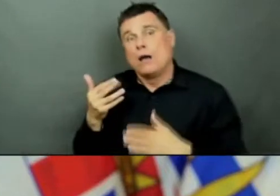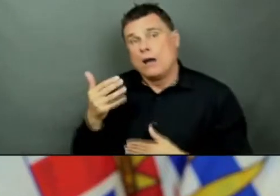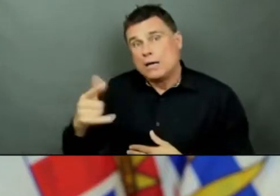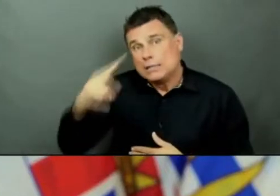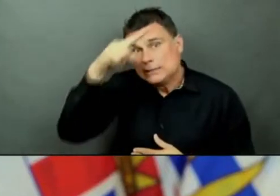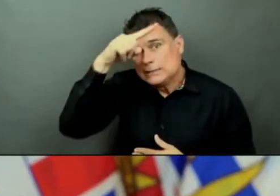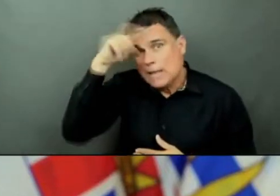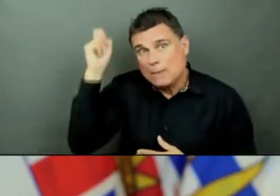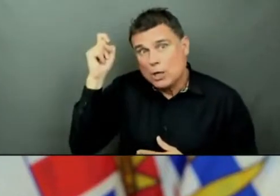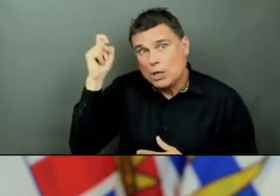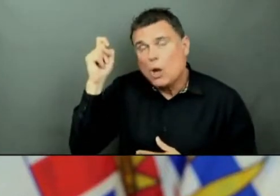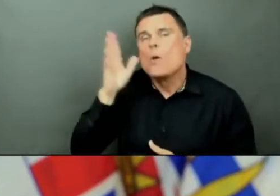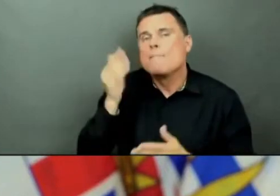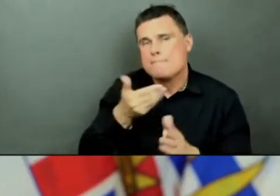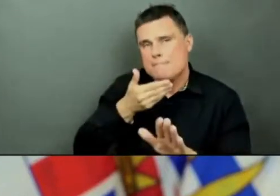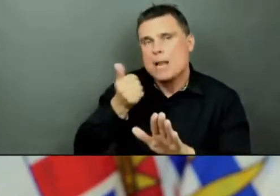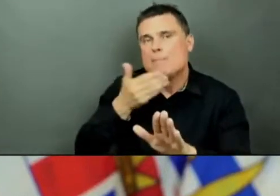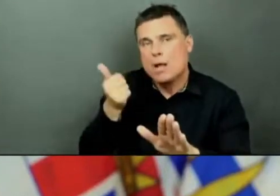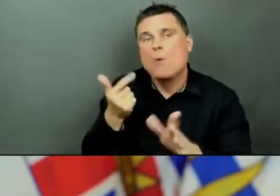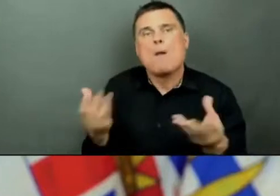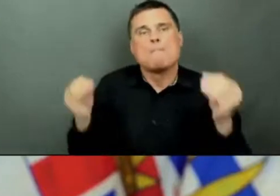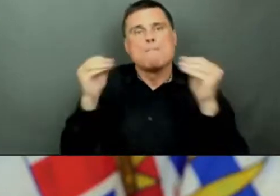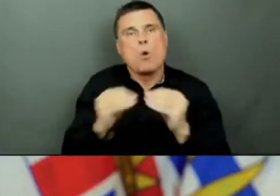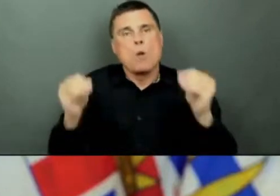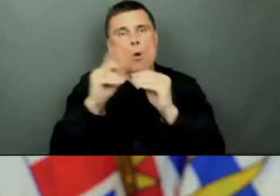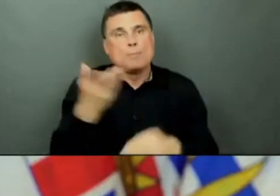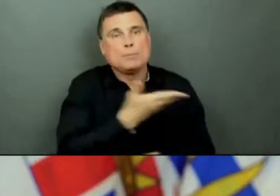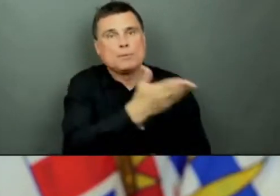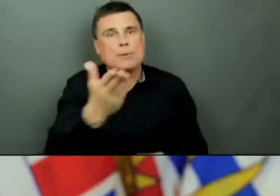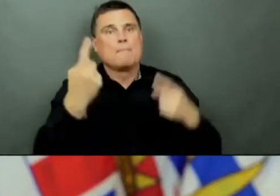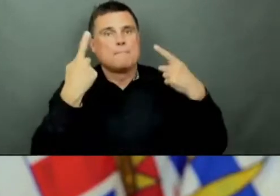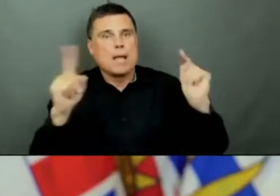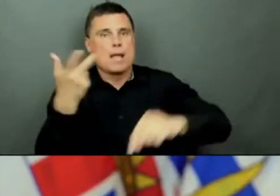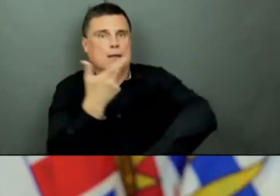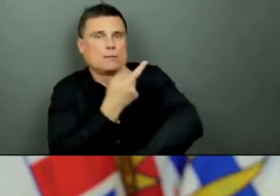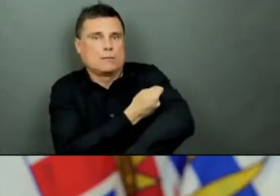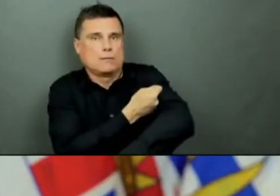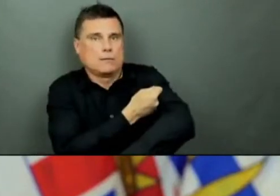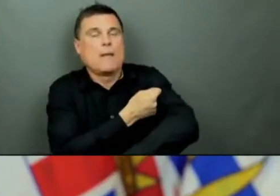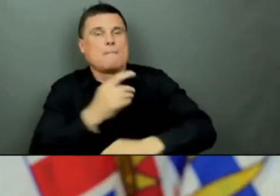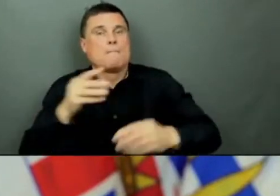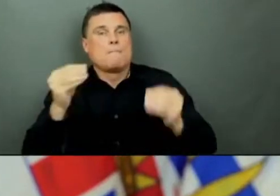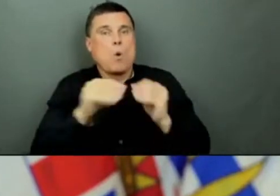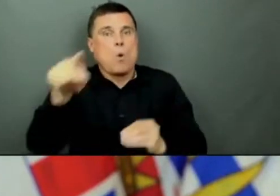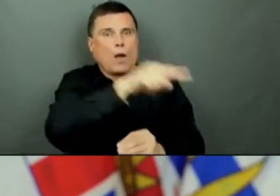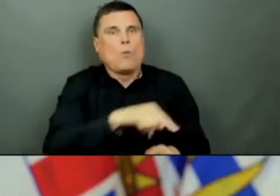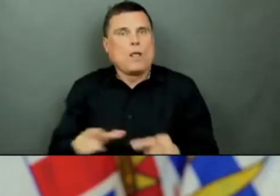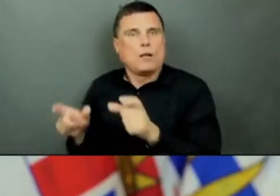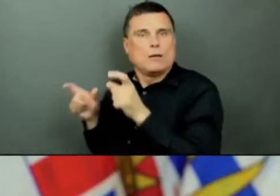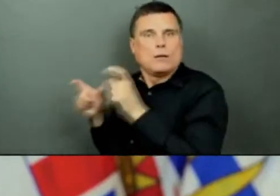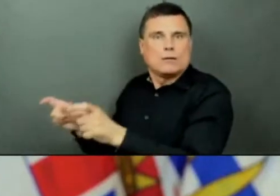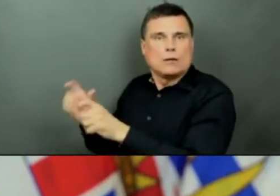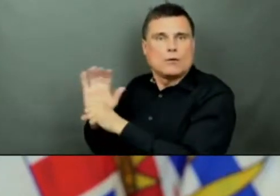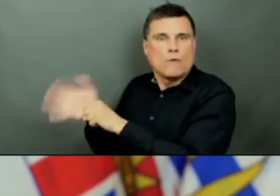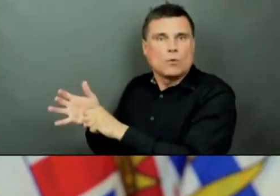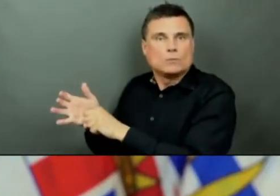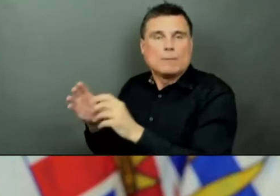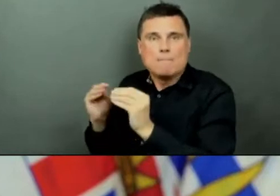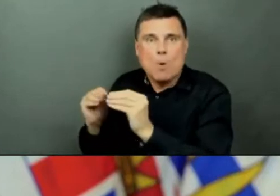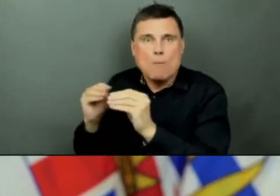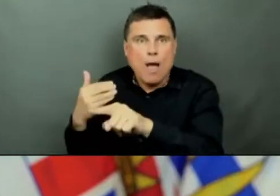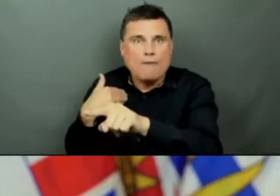this level of protection will spread in our communities. And importantly, today, everyone in BC, as the Premier has said, who